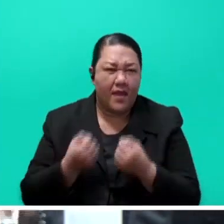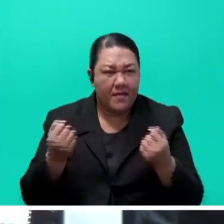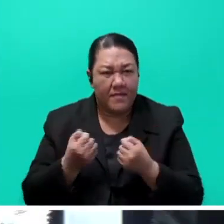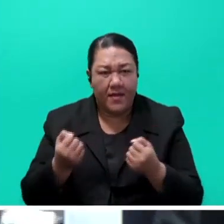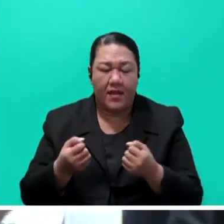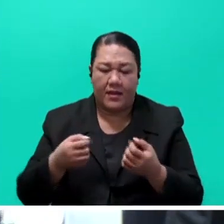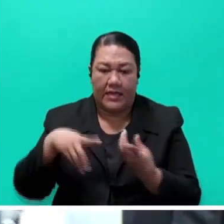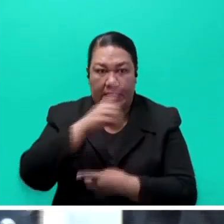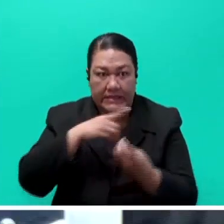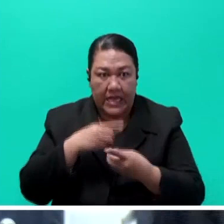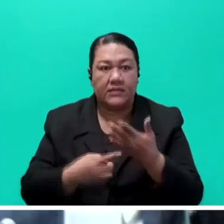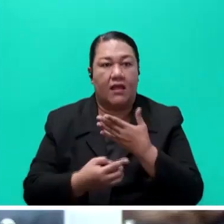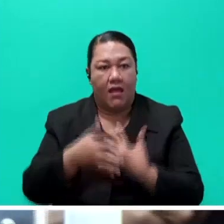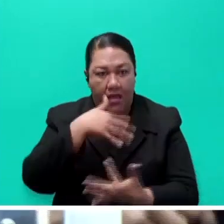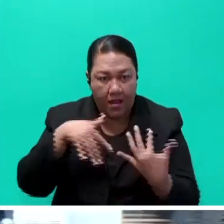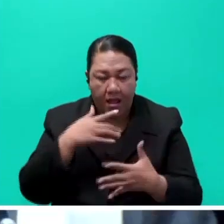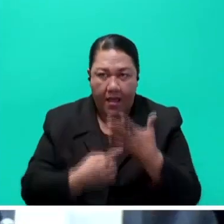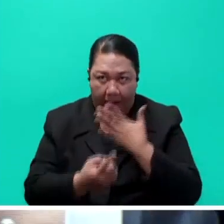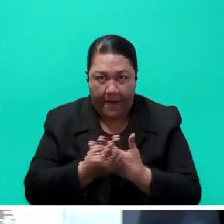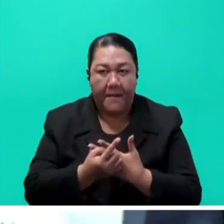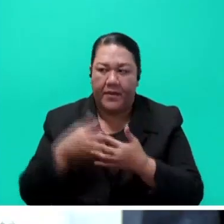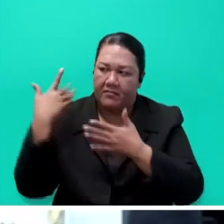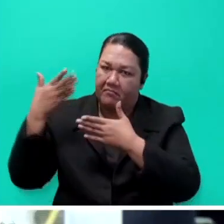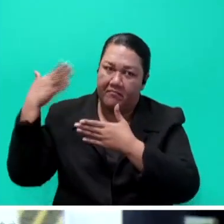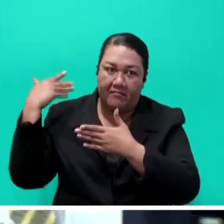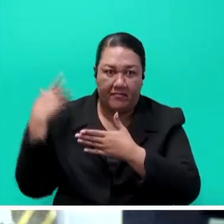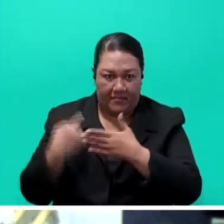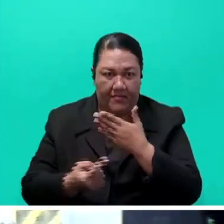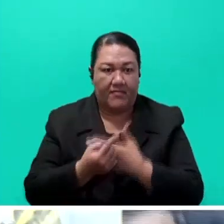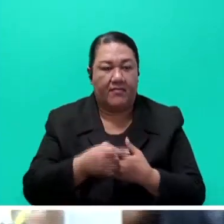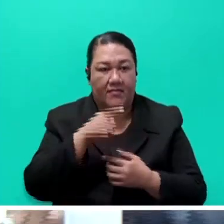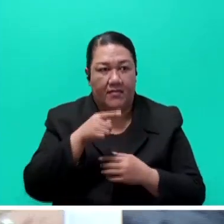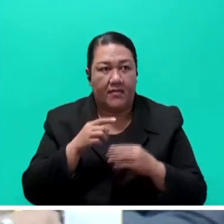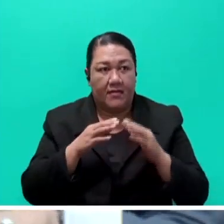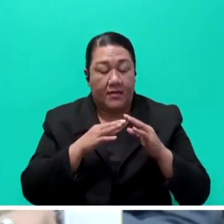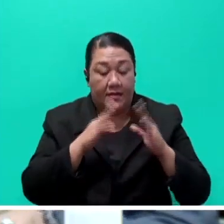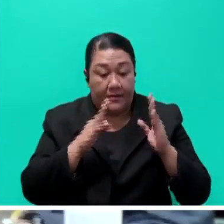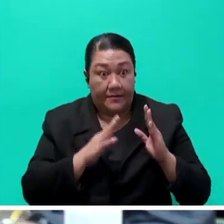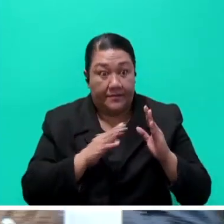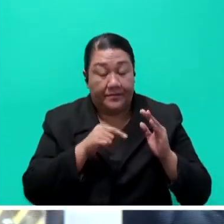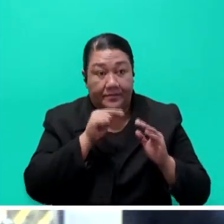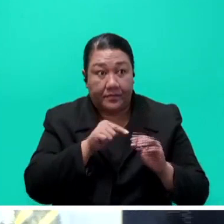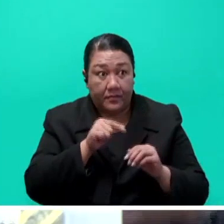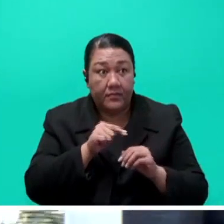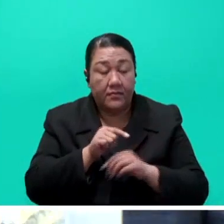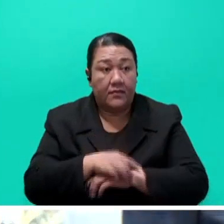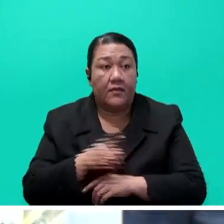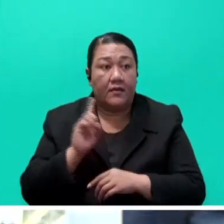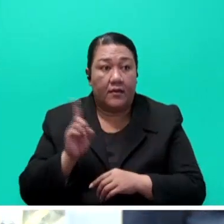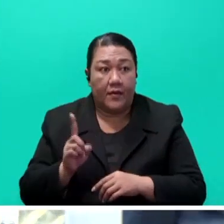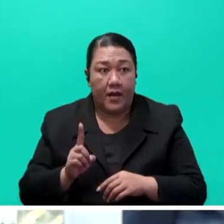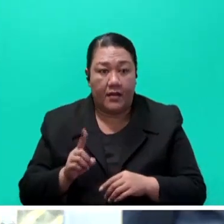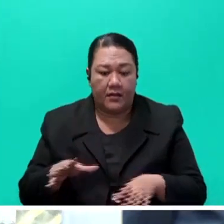over the past many years. It is no secret, Mr. Speaker, that the mill's frequent breakdowns are causing significant disruptions to